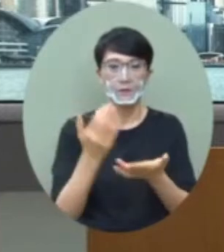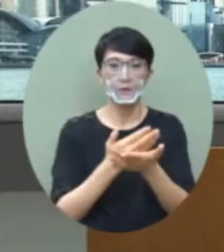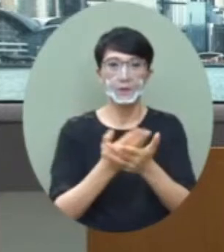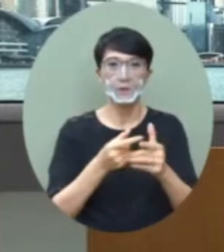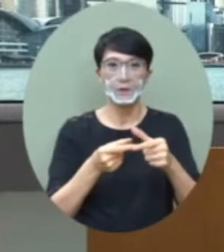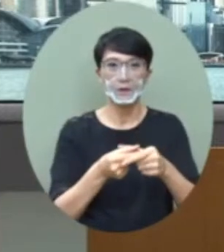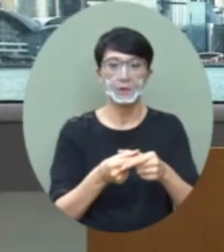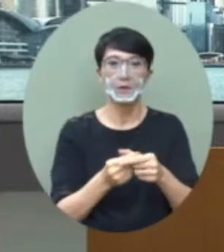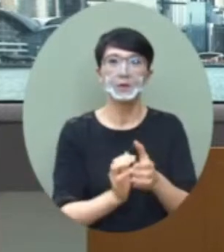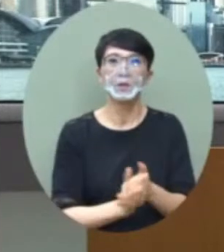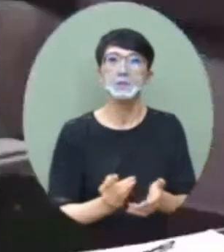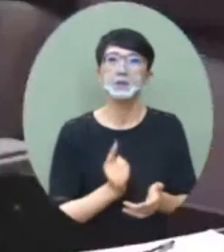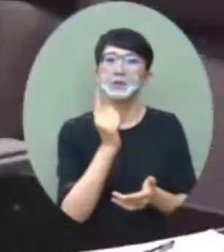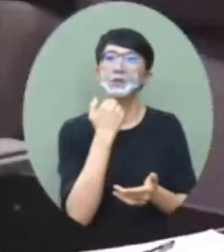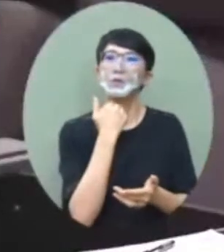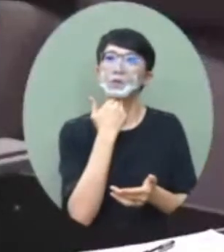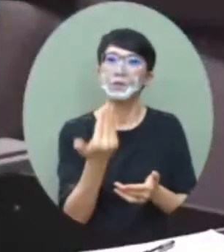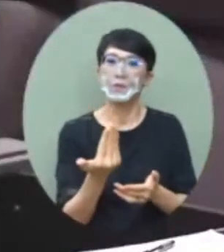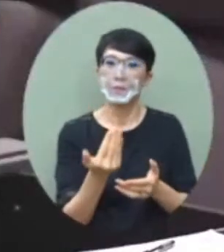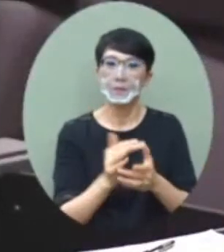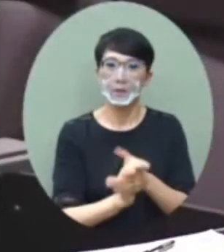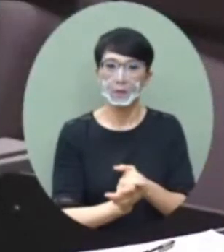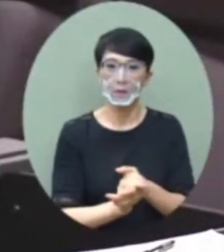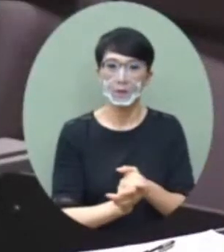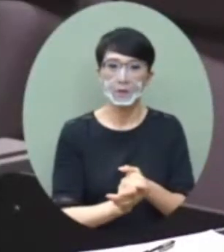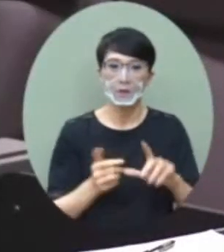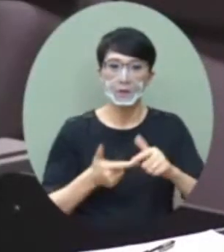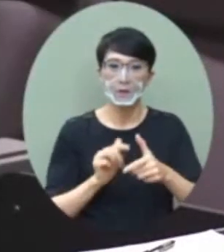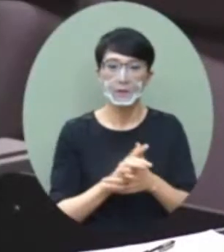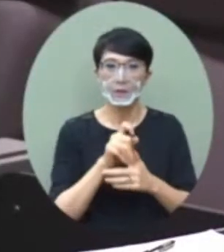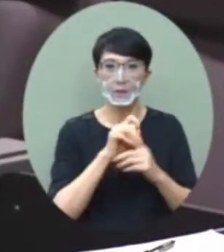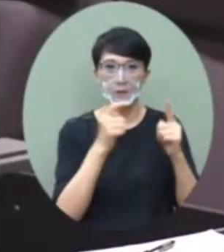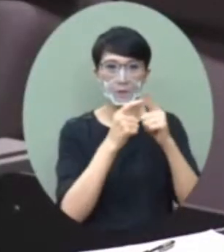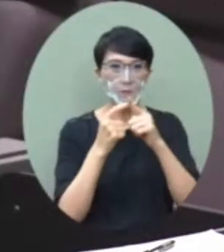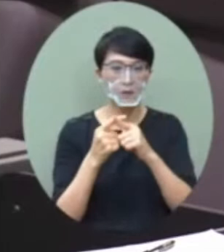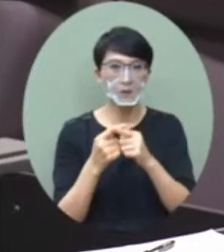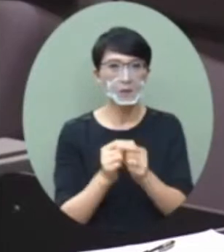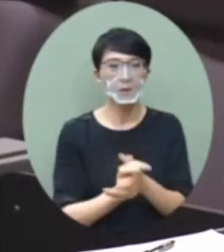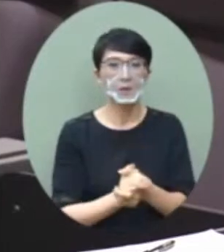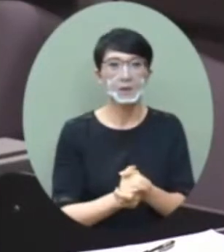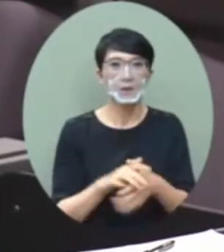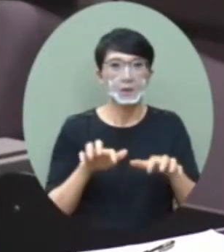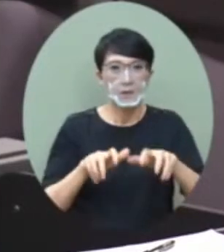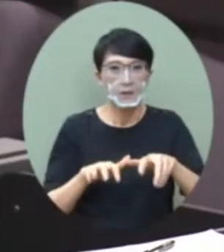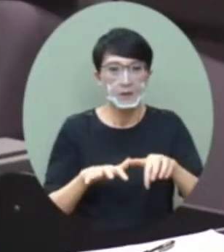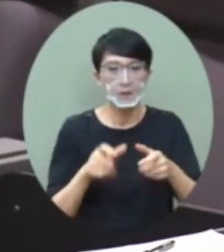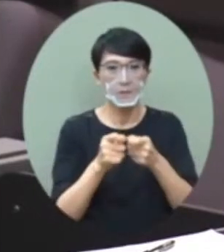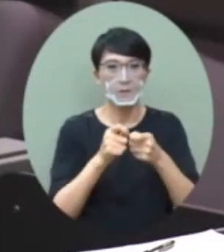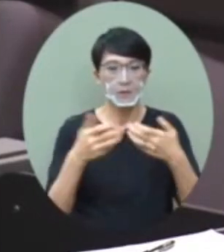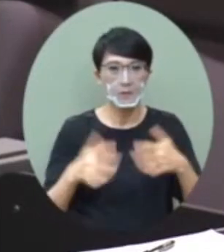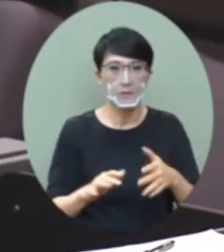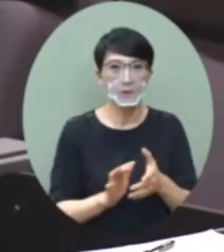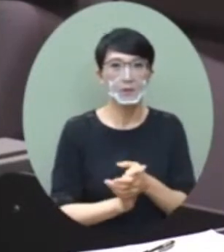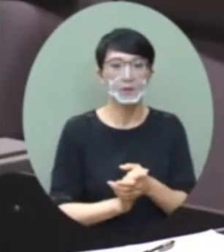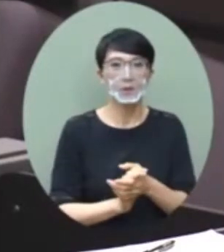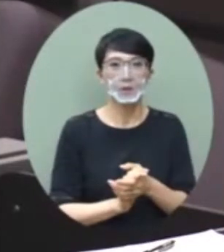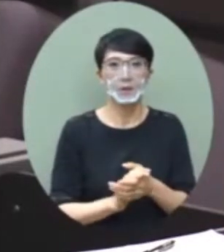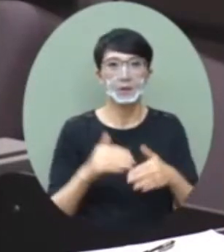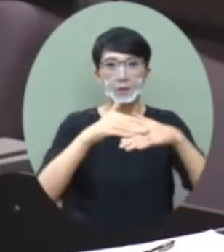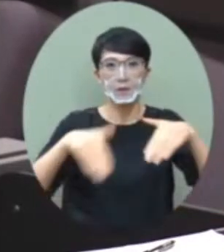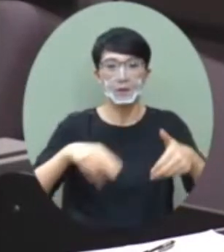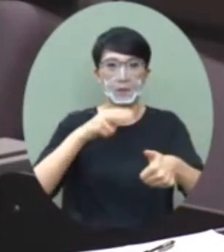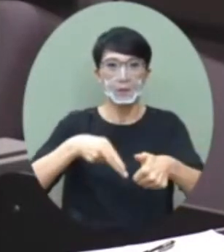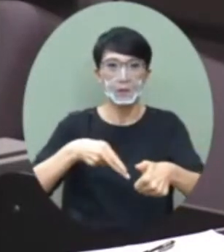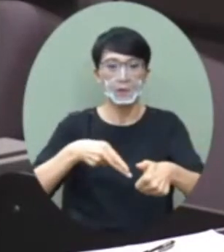many people left comments citing such difficulties, but there were no replies and they could not reach the hotline. Did you